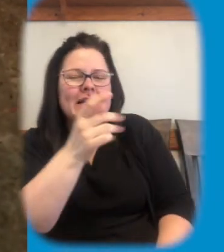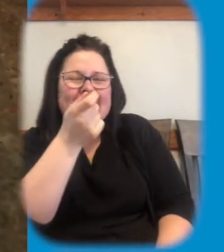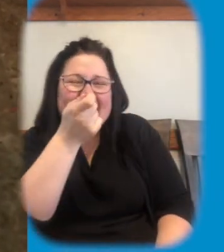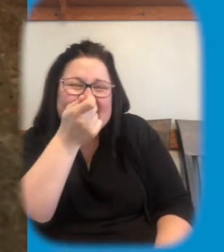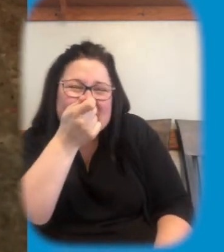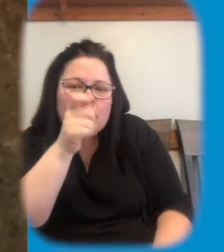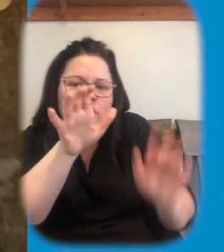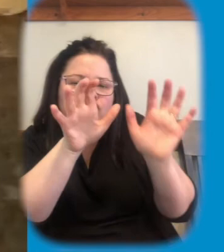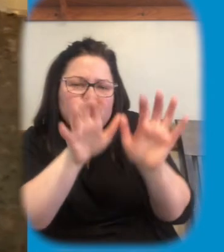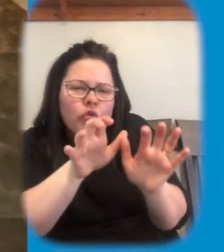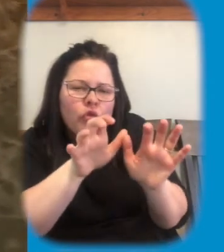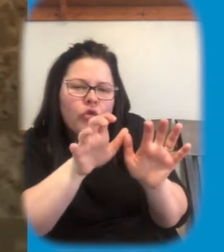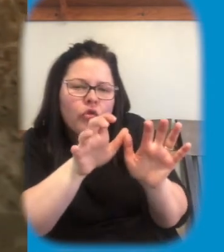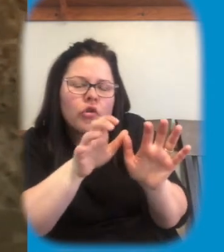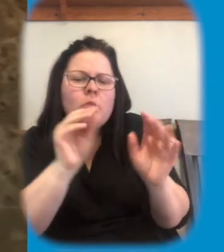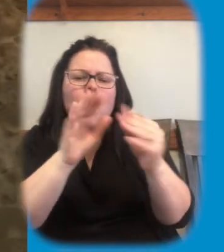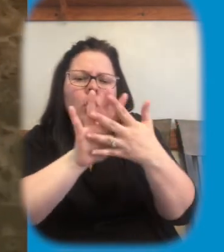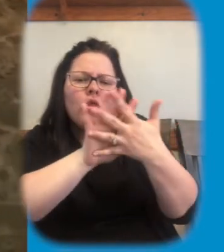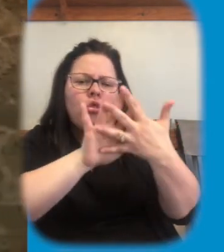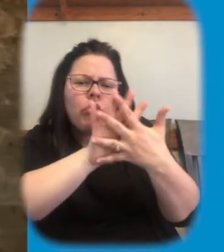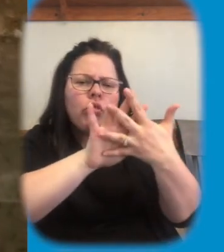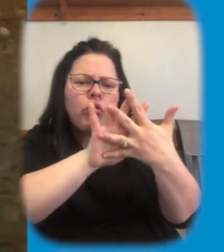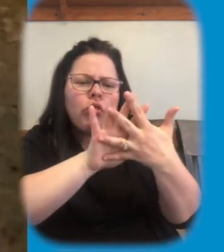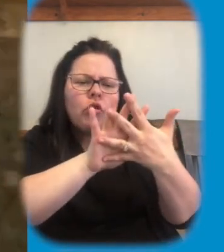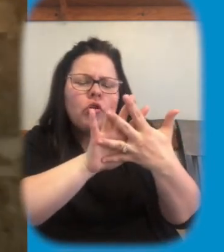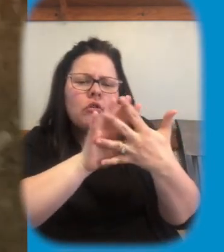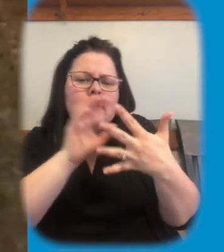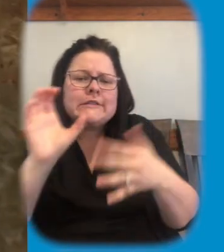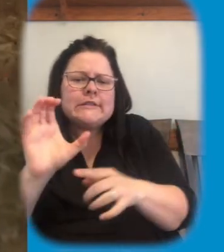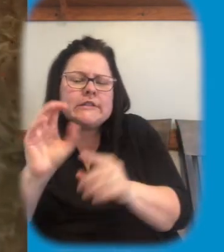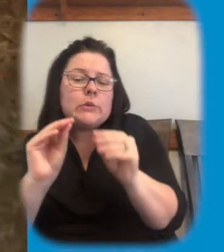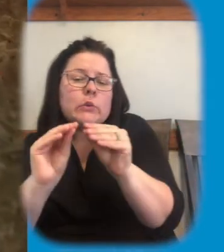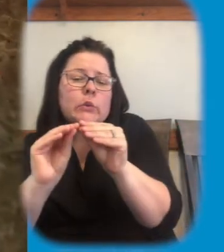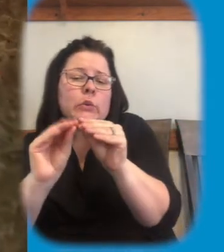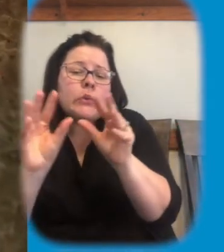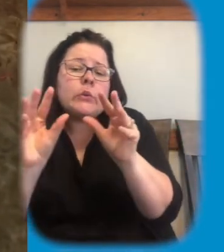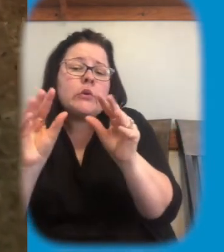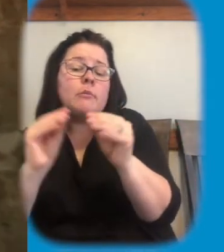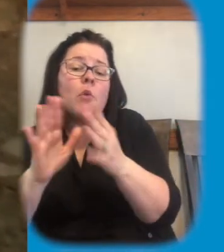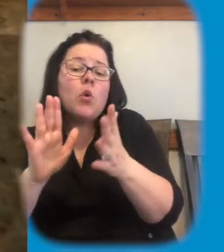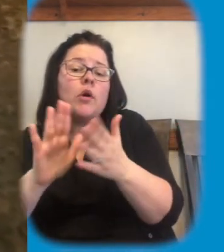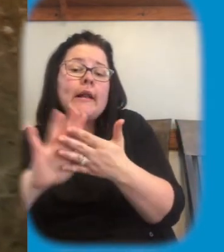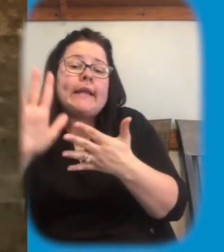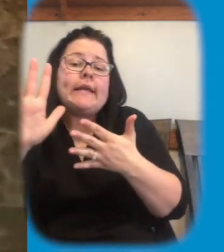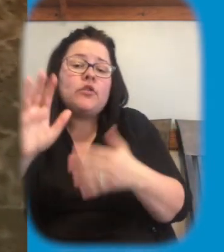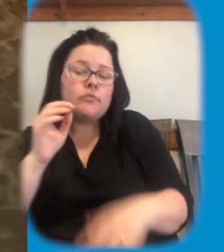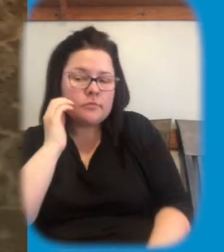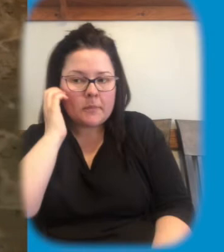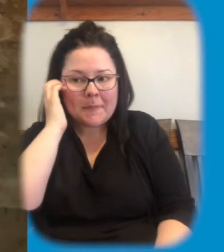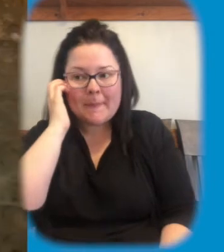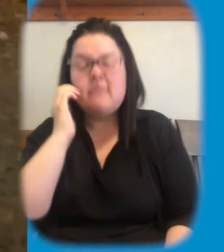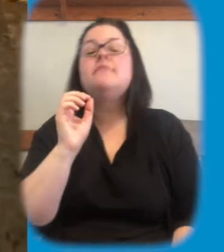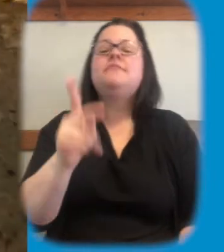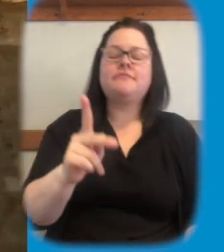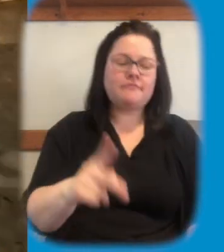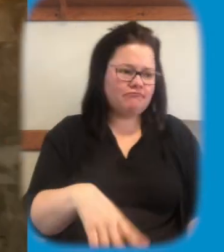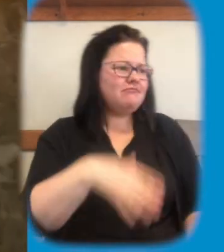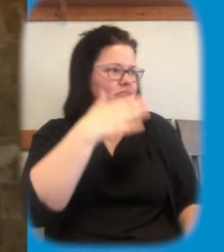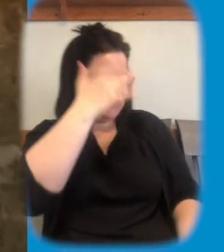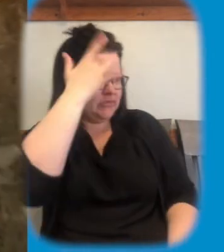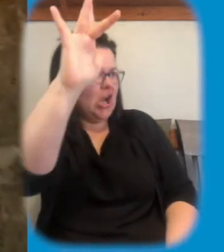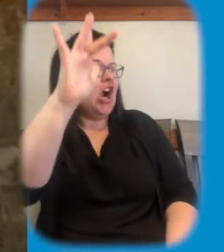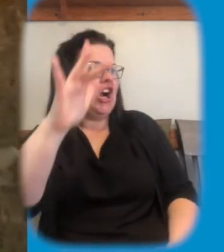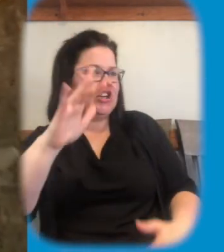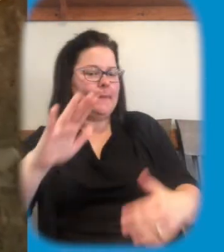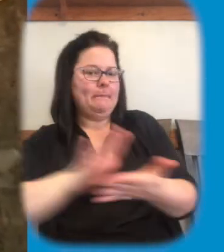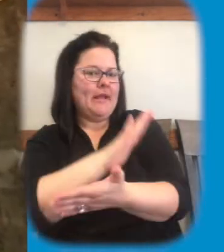a slight shade darker and a little bit more cloudy when we see it with our eye rather than through the phone. All